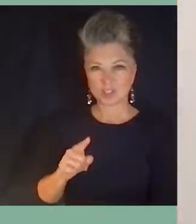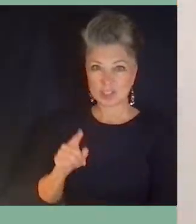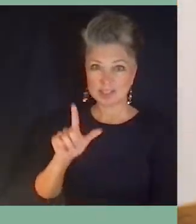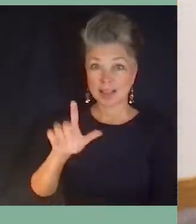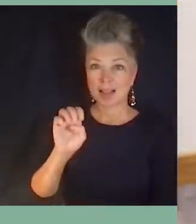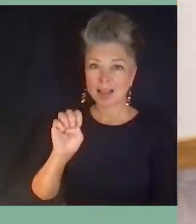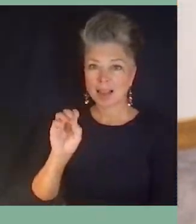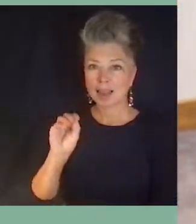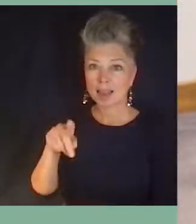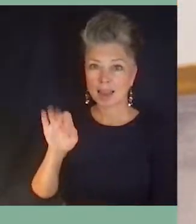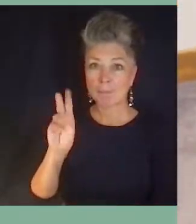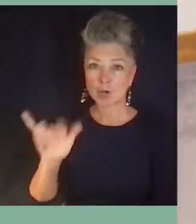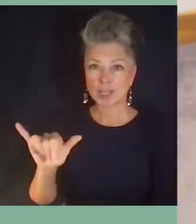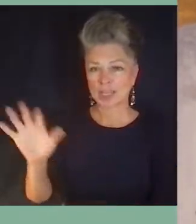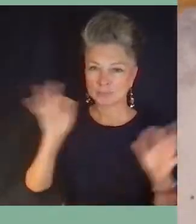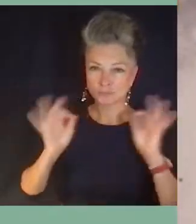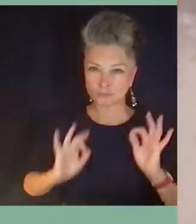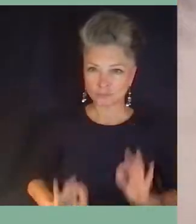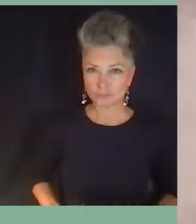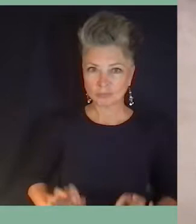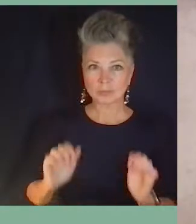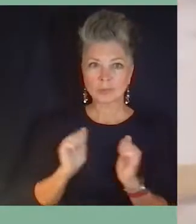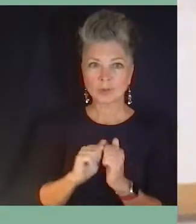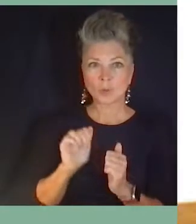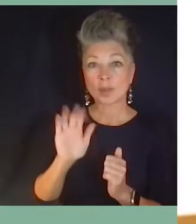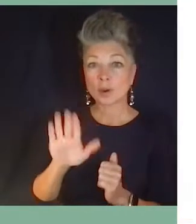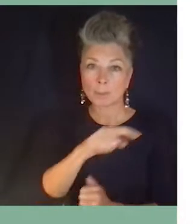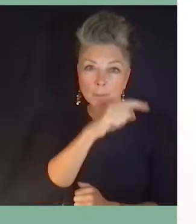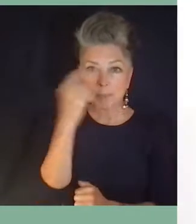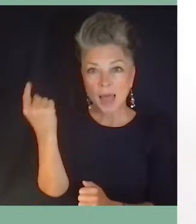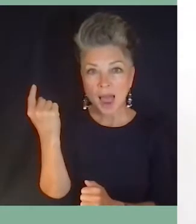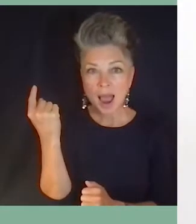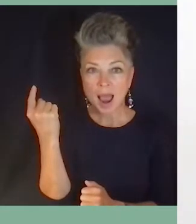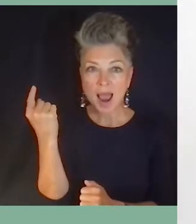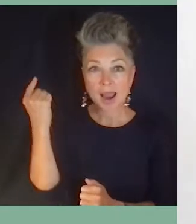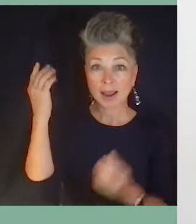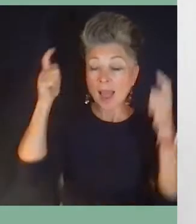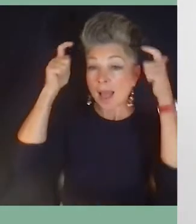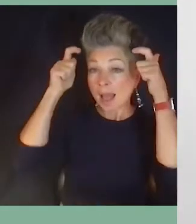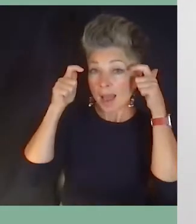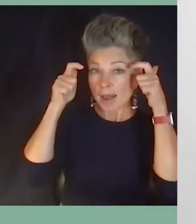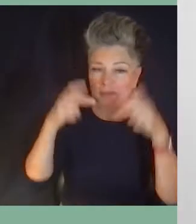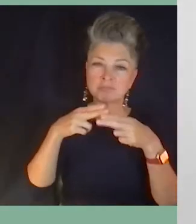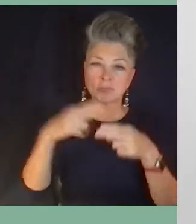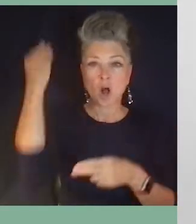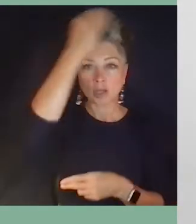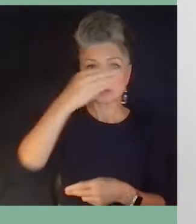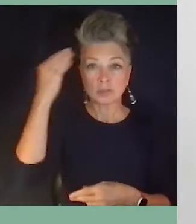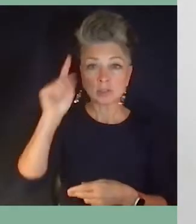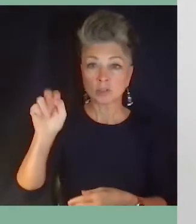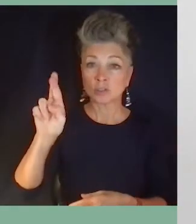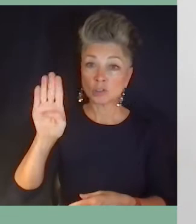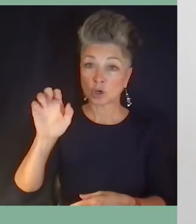She's leopardy in her leopardy African type look with her black hat on. We call it a